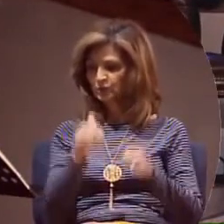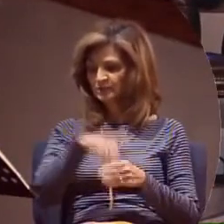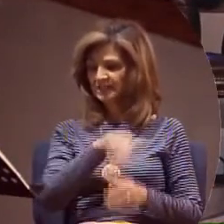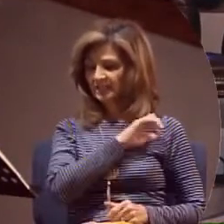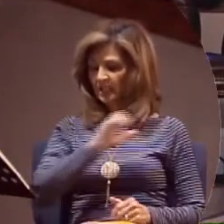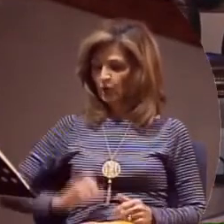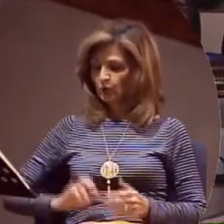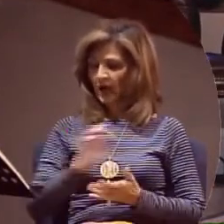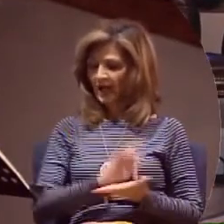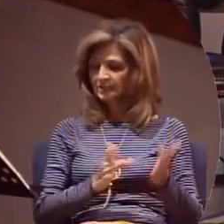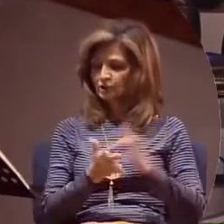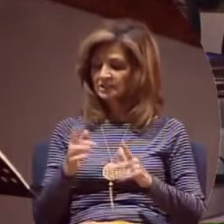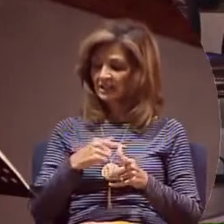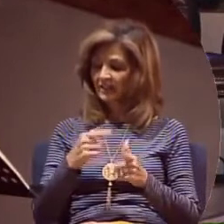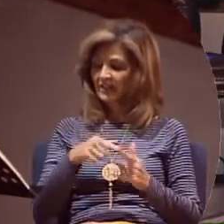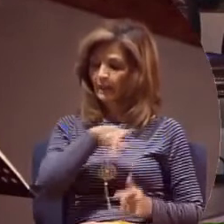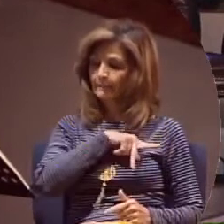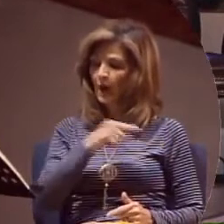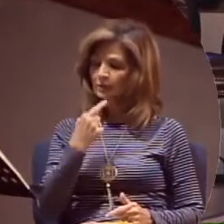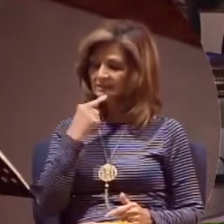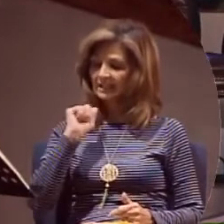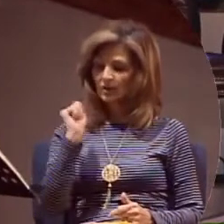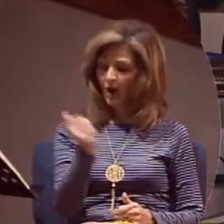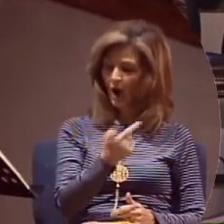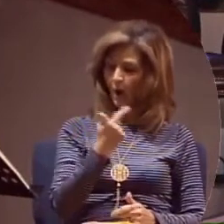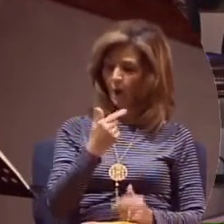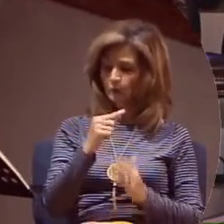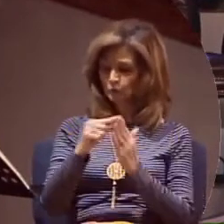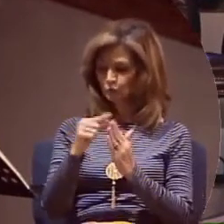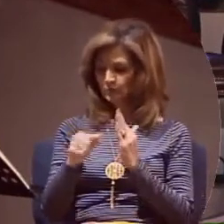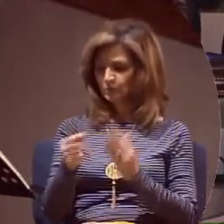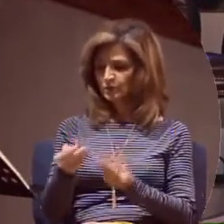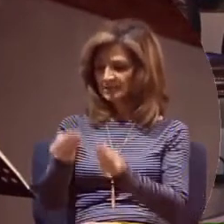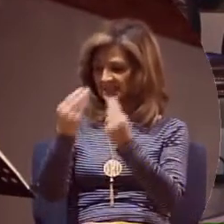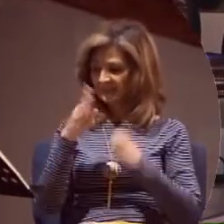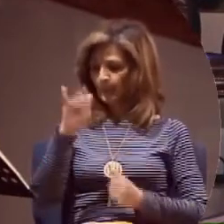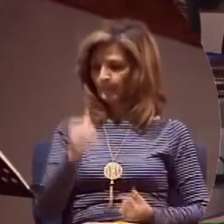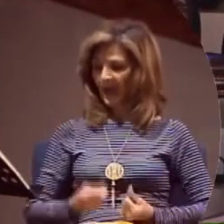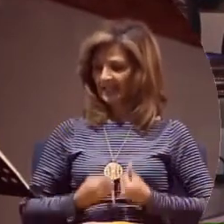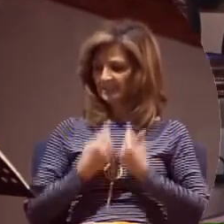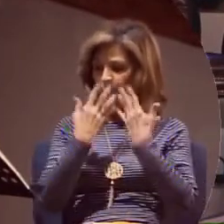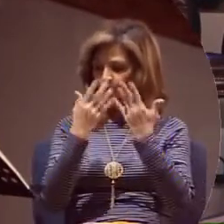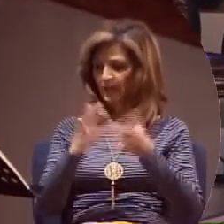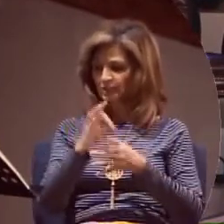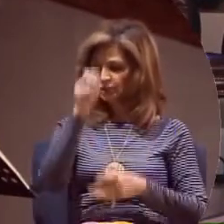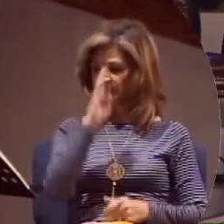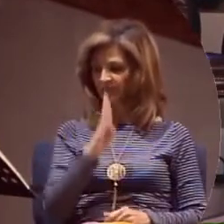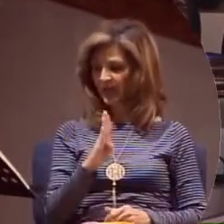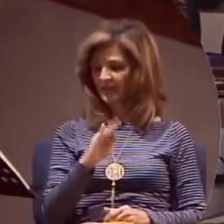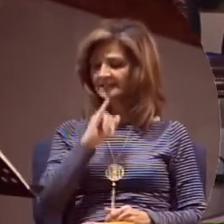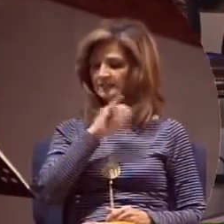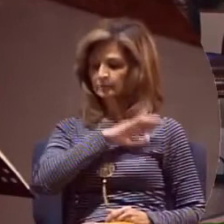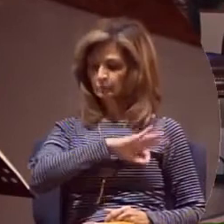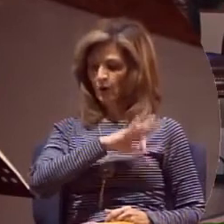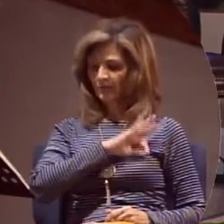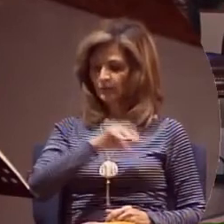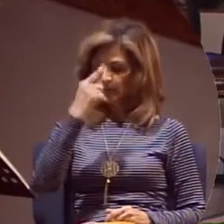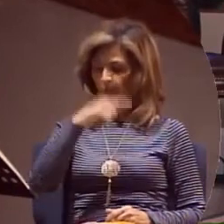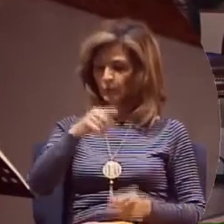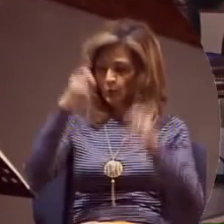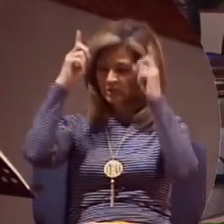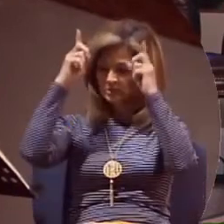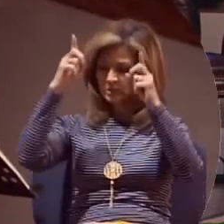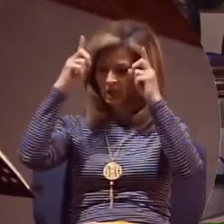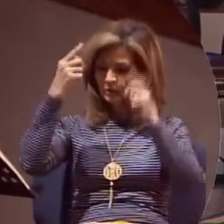Christ Jesus. And then Paul said this, all Scripture is given by inspiration of God and is profitable for doctrine,